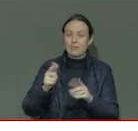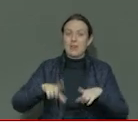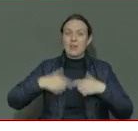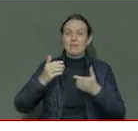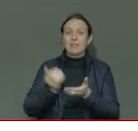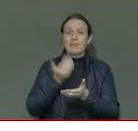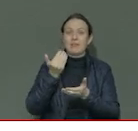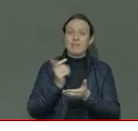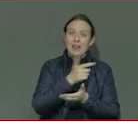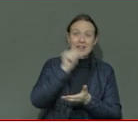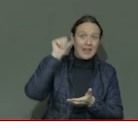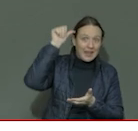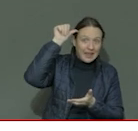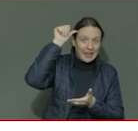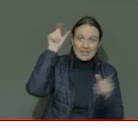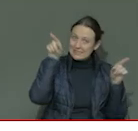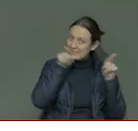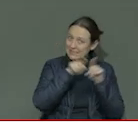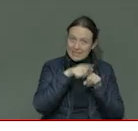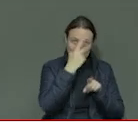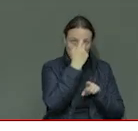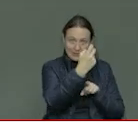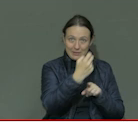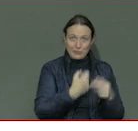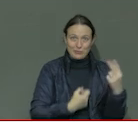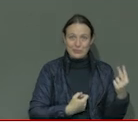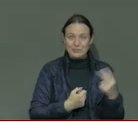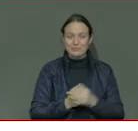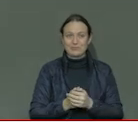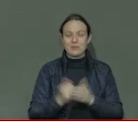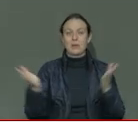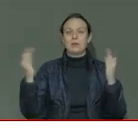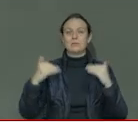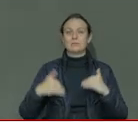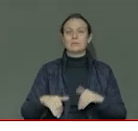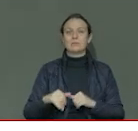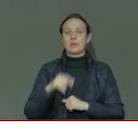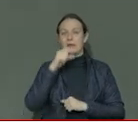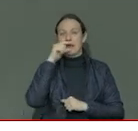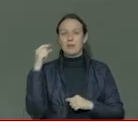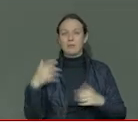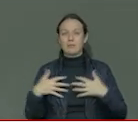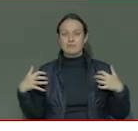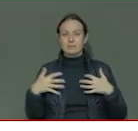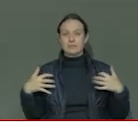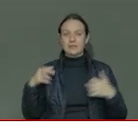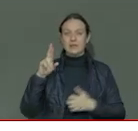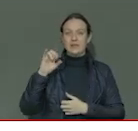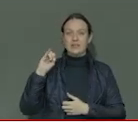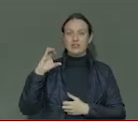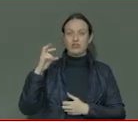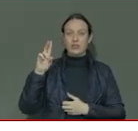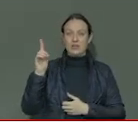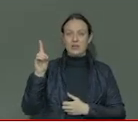these 2 parts. Then let's move on to Richard Parker. Richard Parker is a